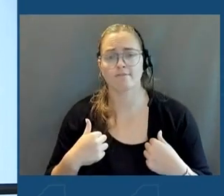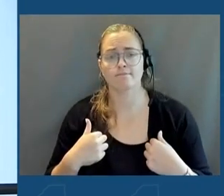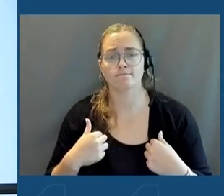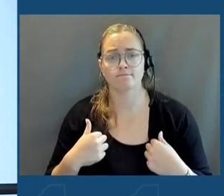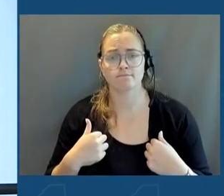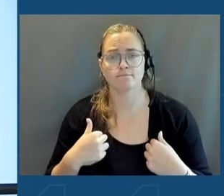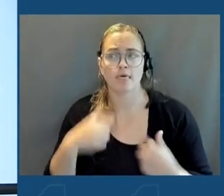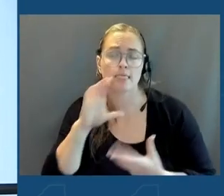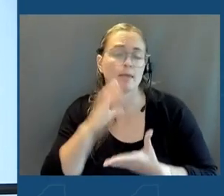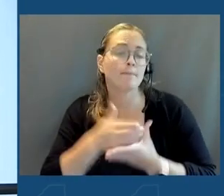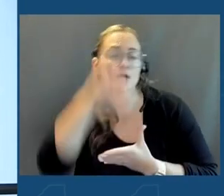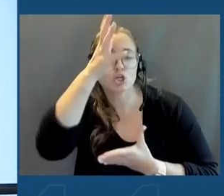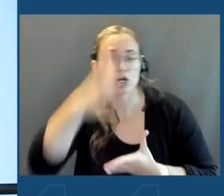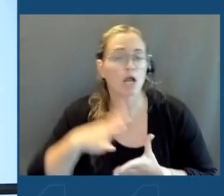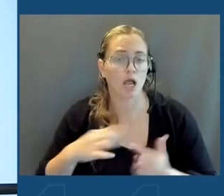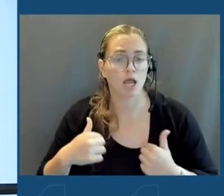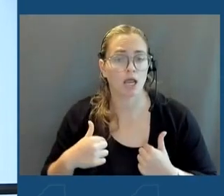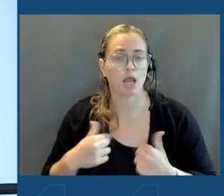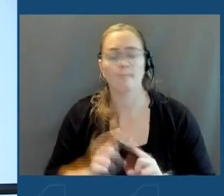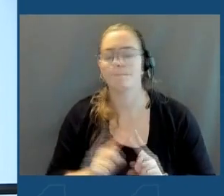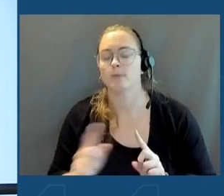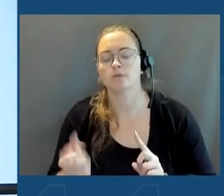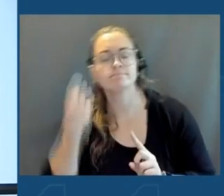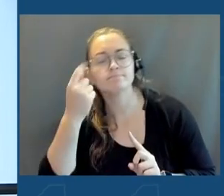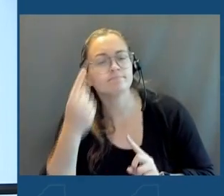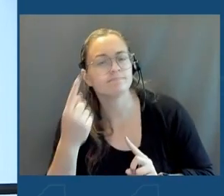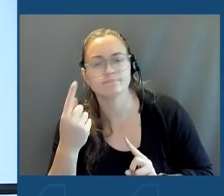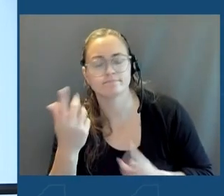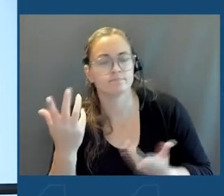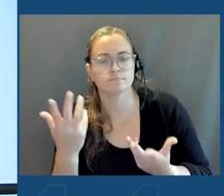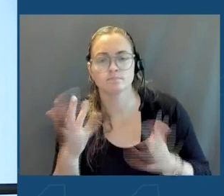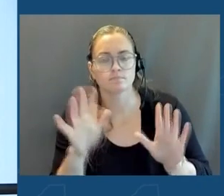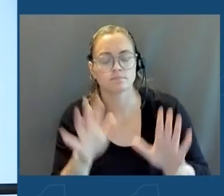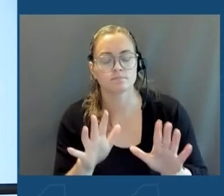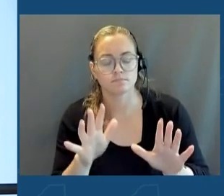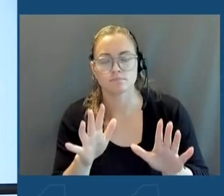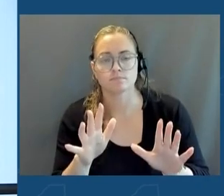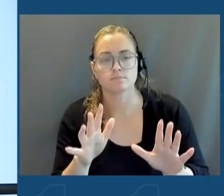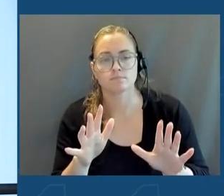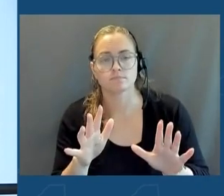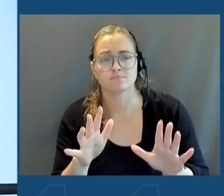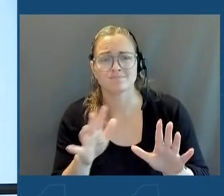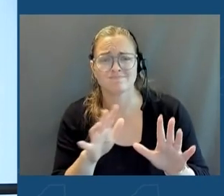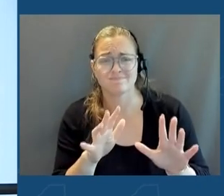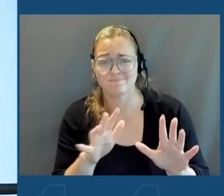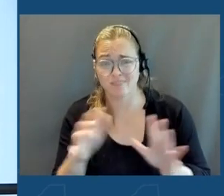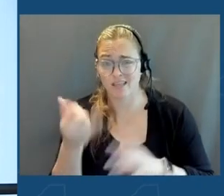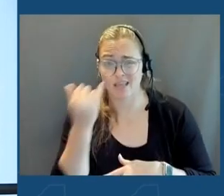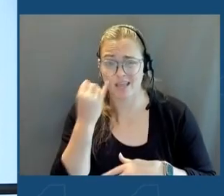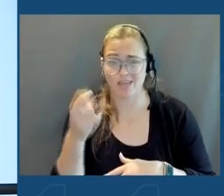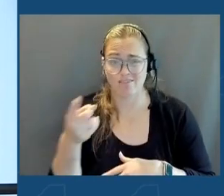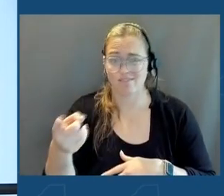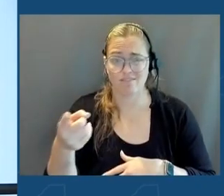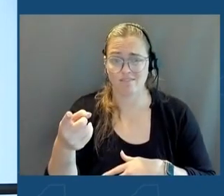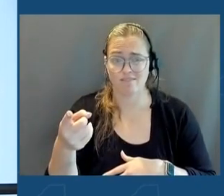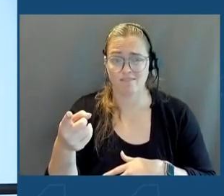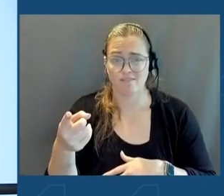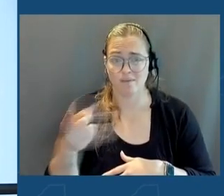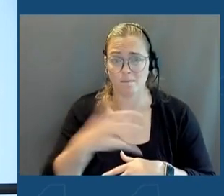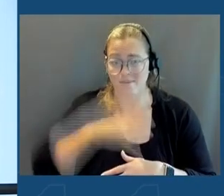guy and all that. But there's no question, we're not sitting here today, you know, without the efforts of my